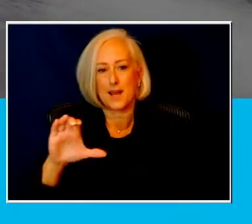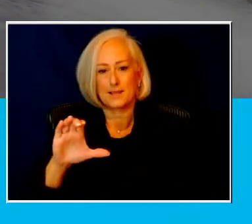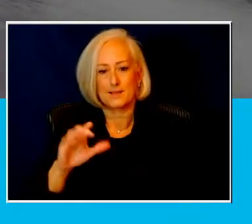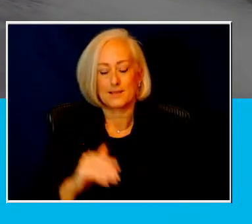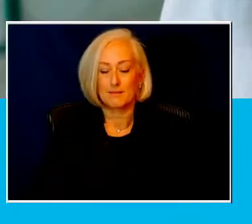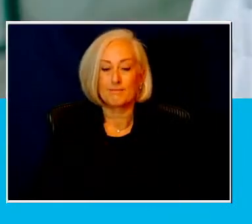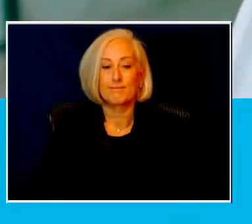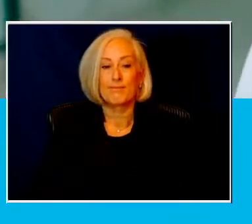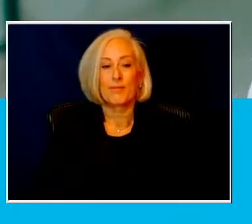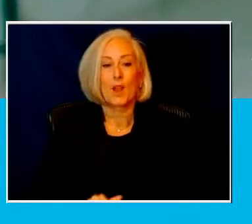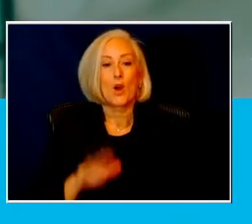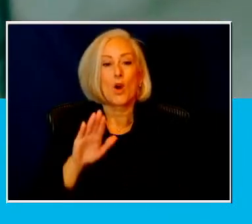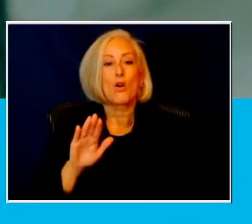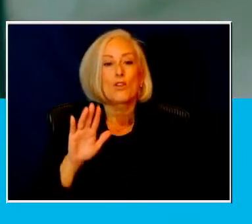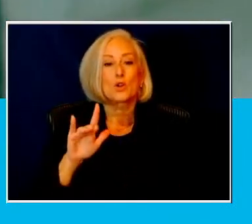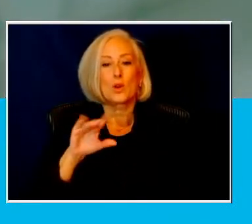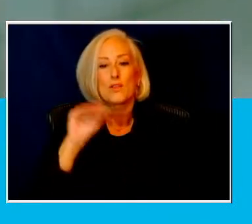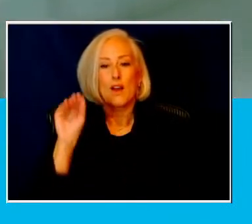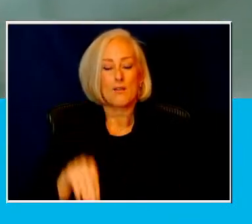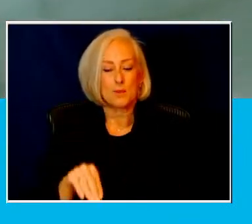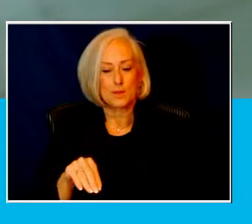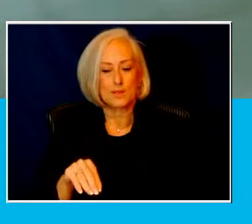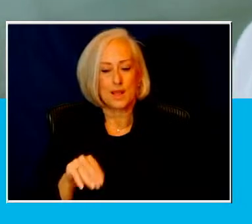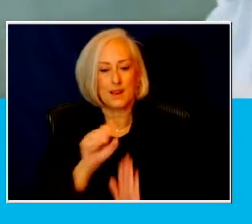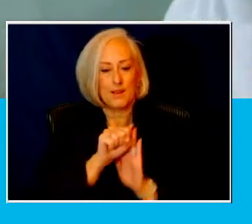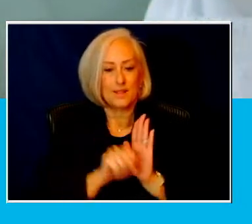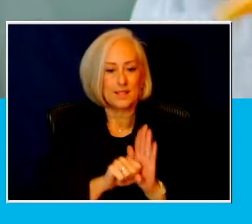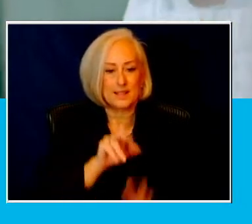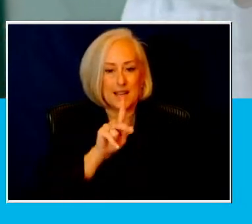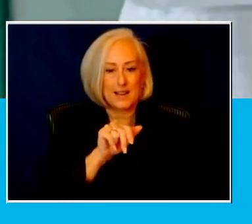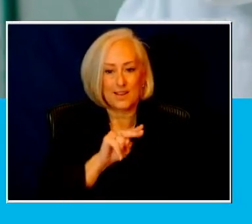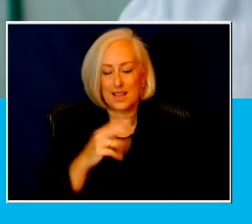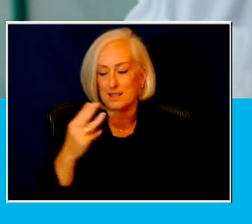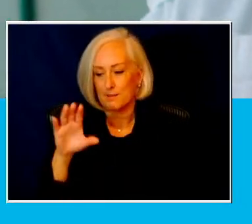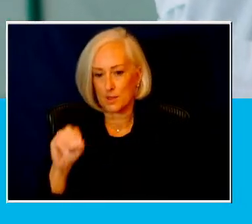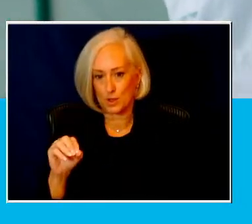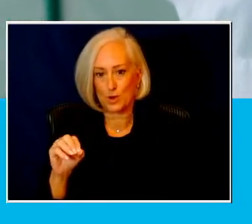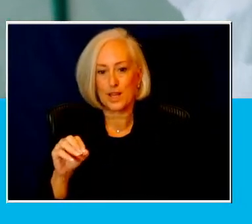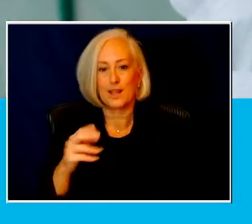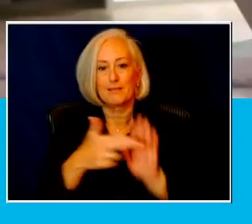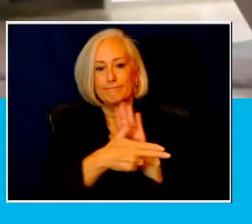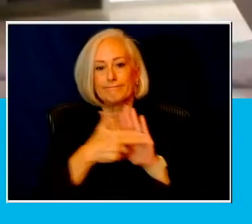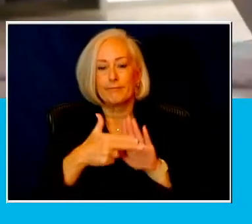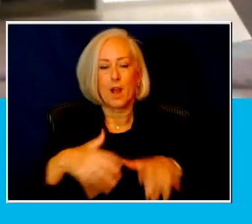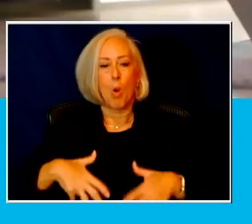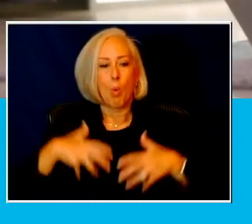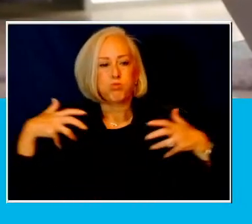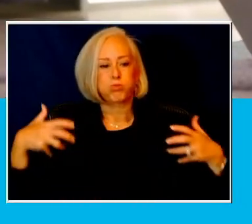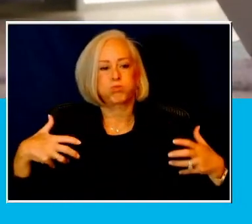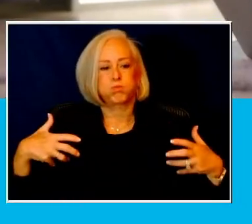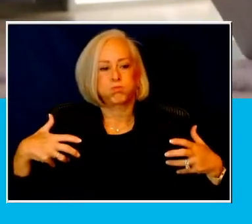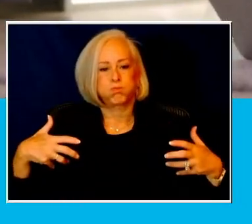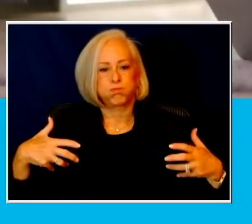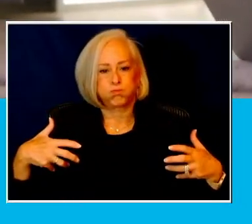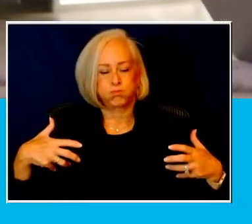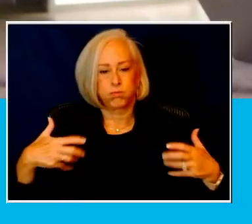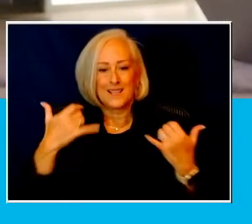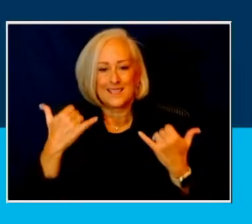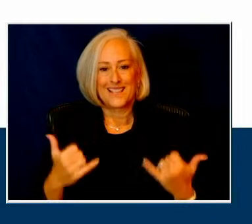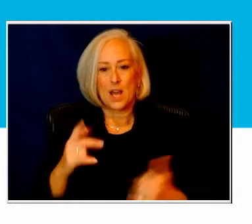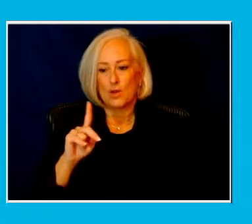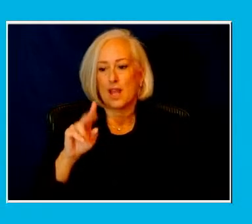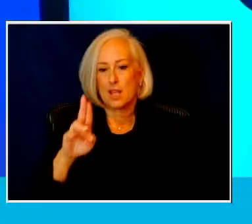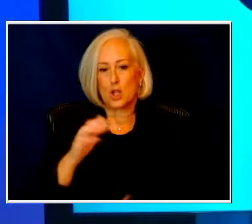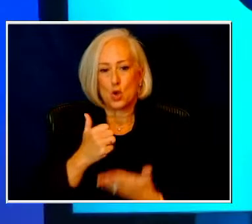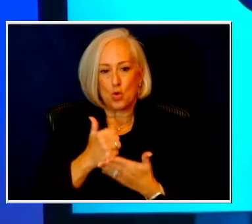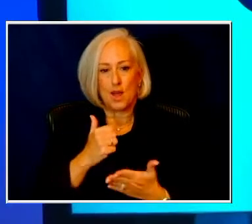Kansas and Missouri are considered obese. Now, researchers at the University of Kansas Medical Center are working to slim down that